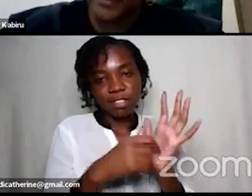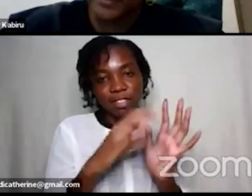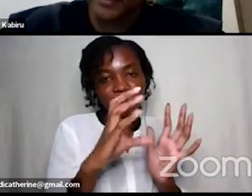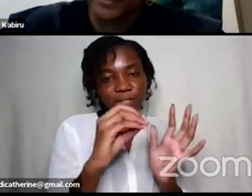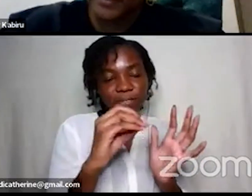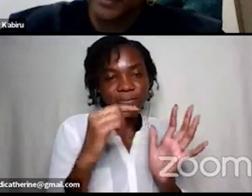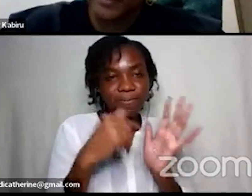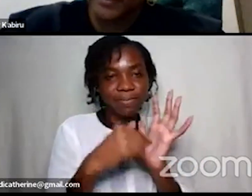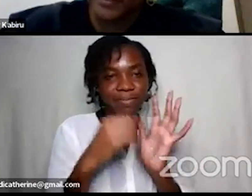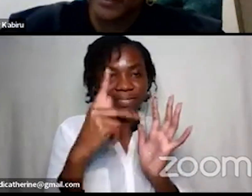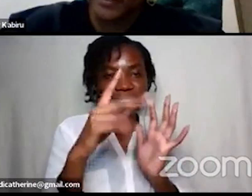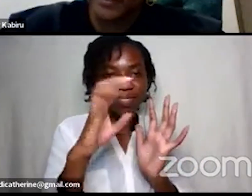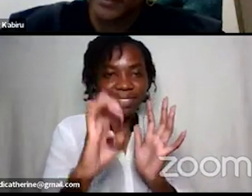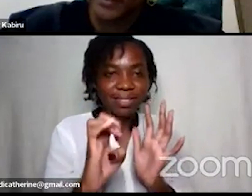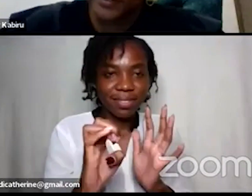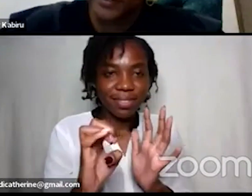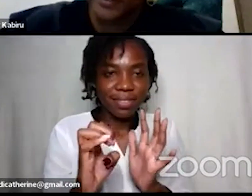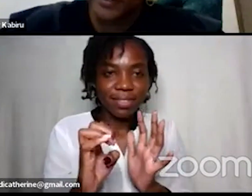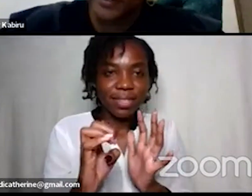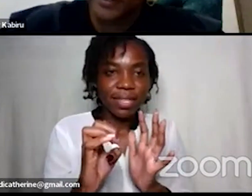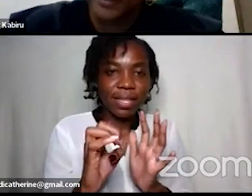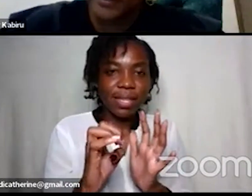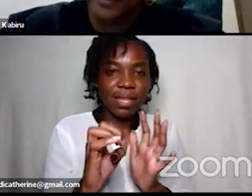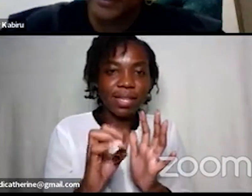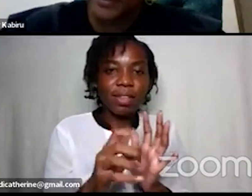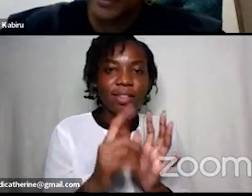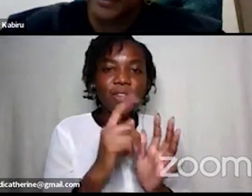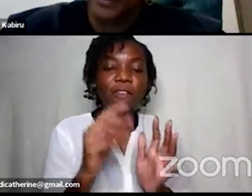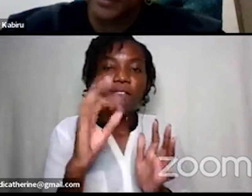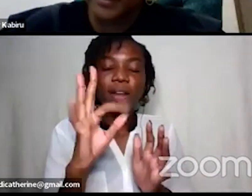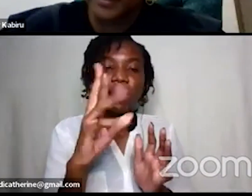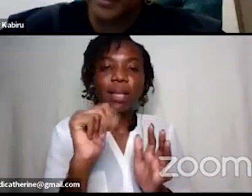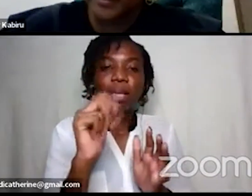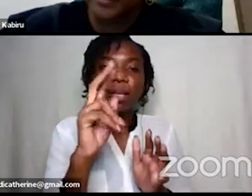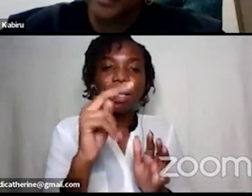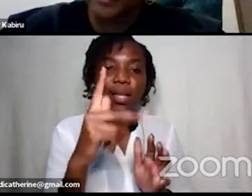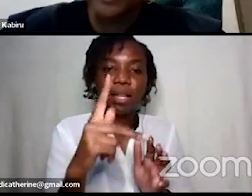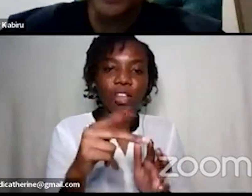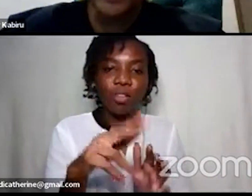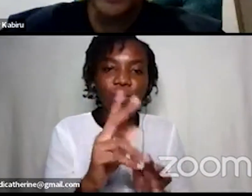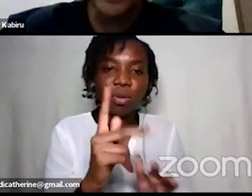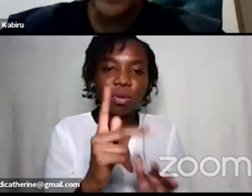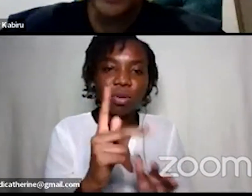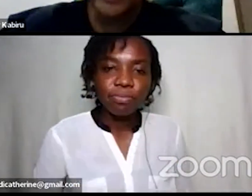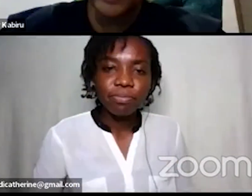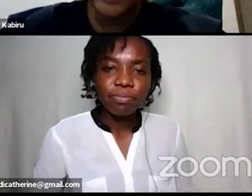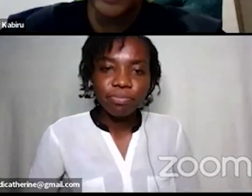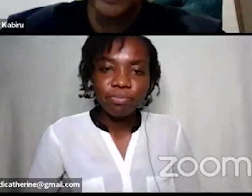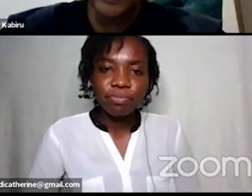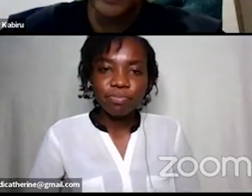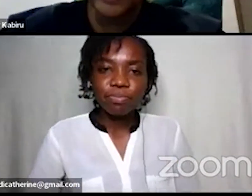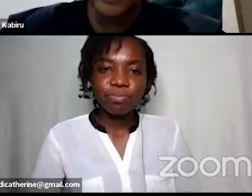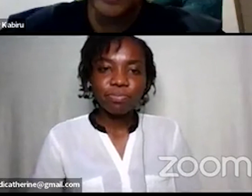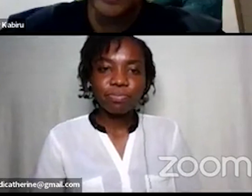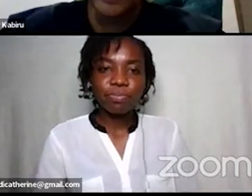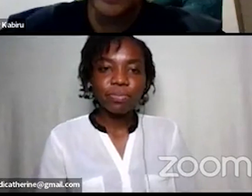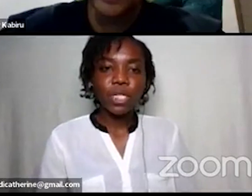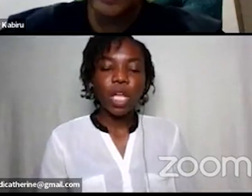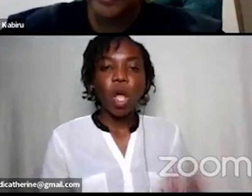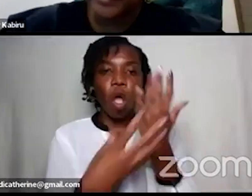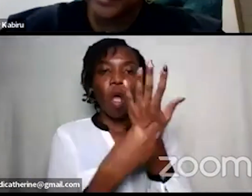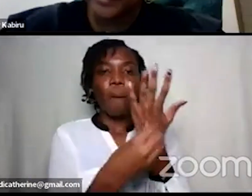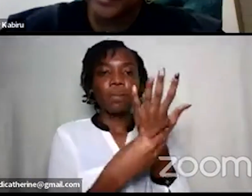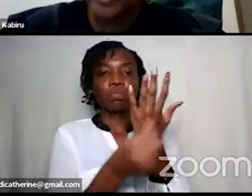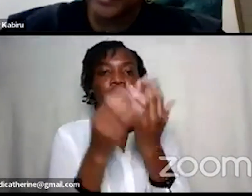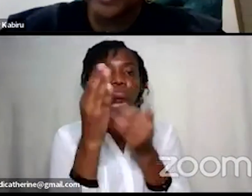grace@atarasolutions.co.ke. I think for Frank it's UK, not KE. I've shared it on the chat. And for the